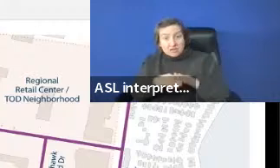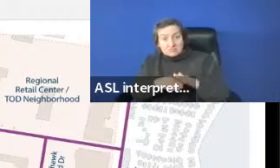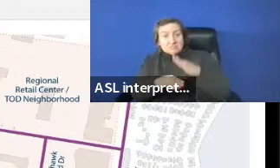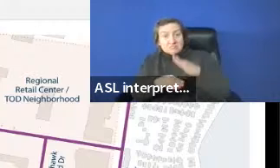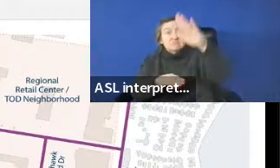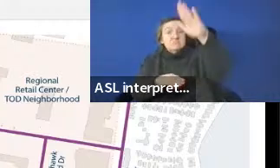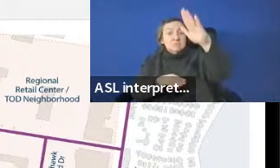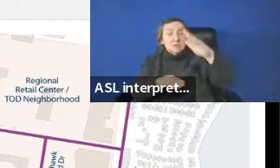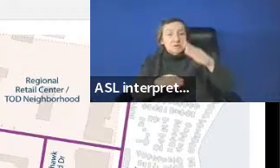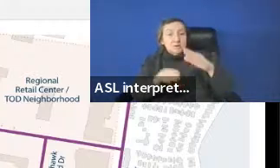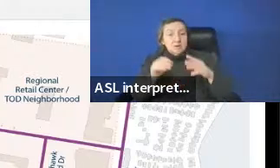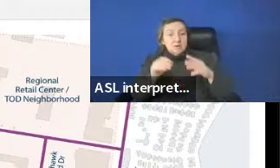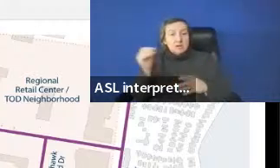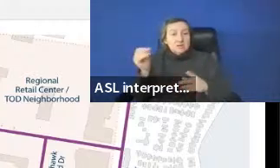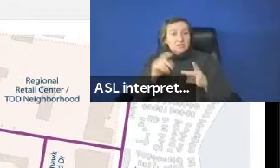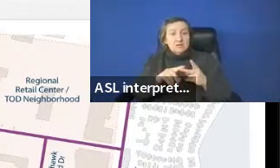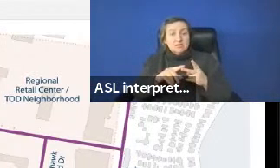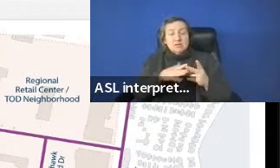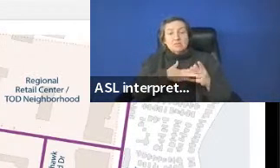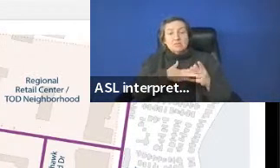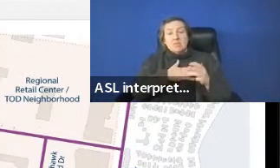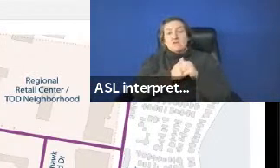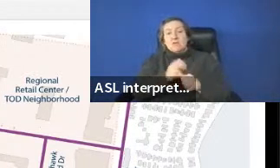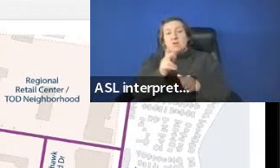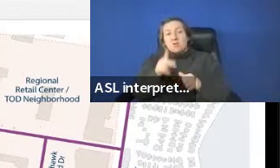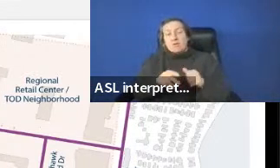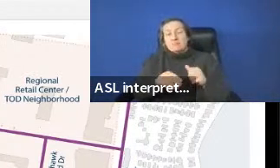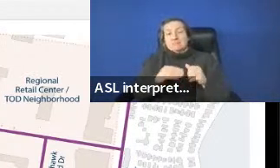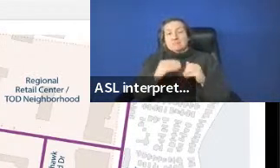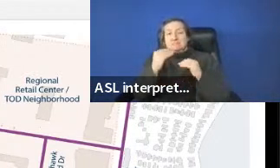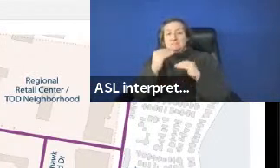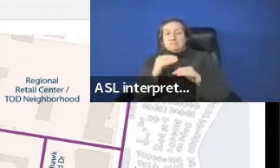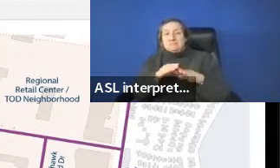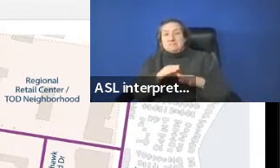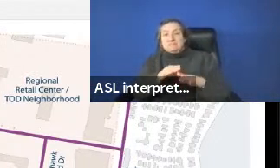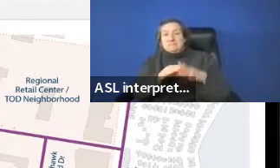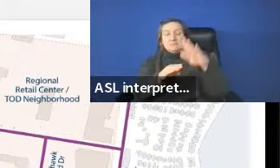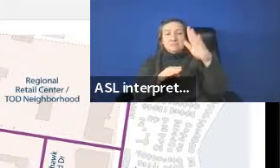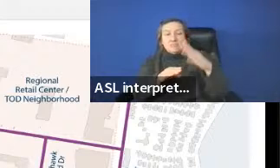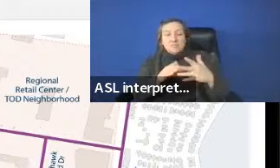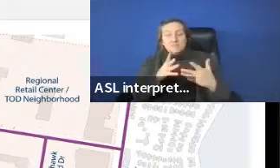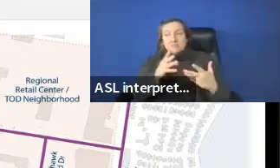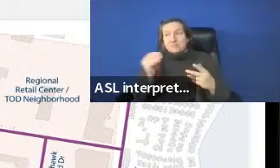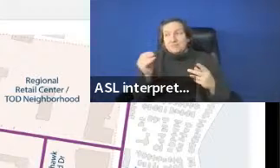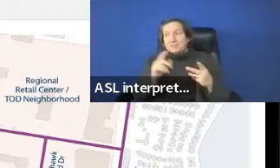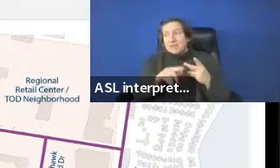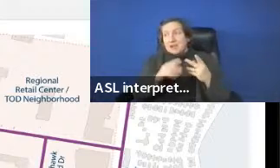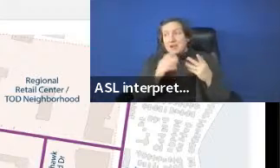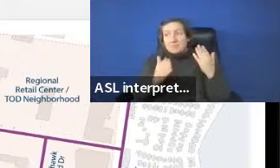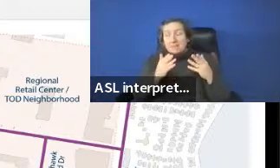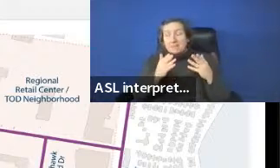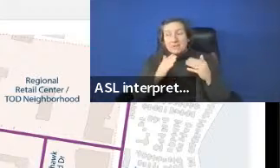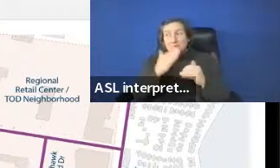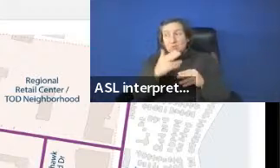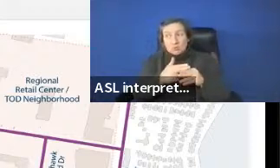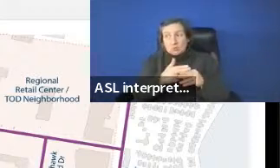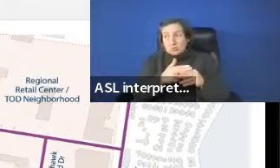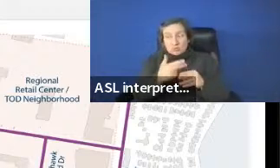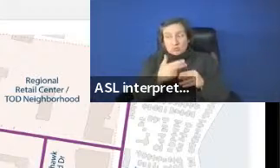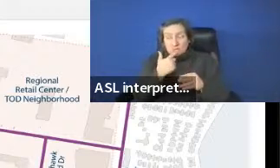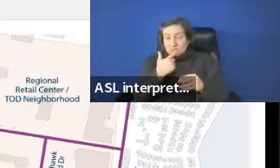gain? And then my follow-up to that is there a, it may be too soon to say this, but is